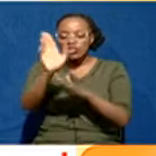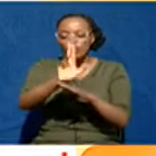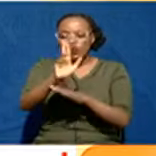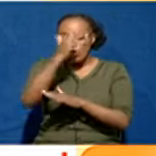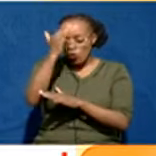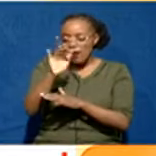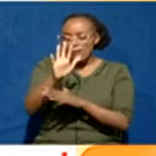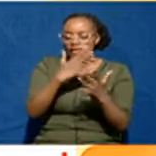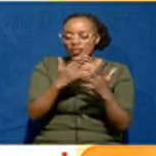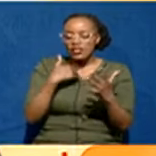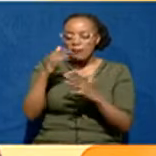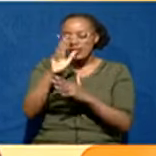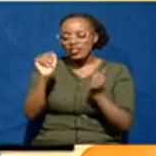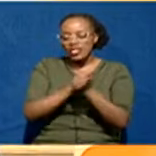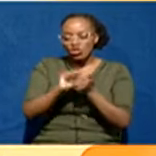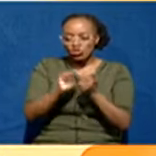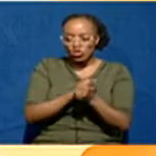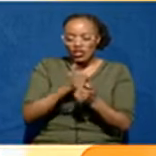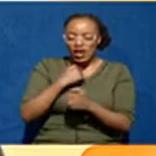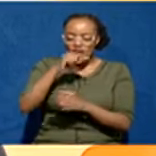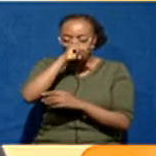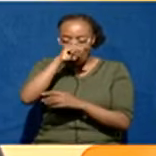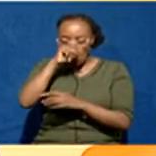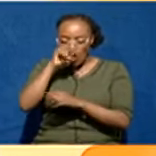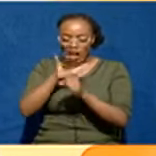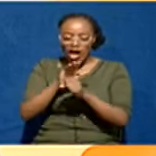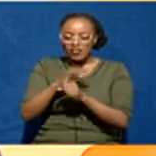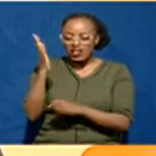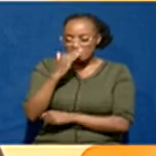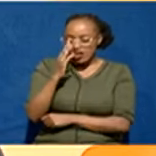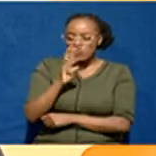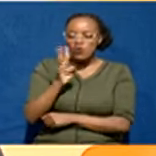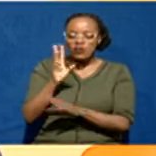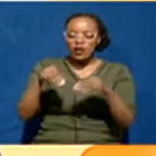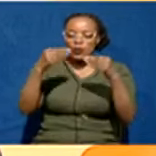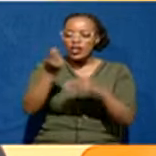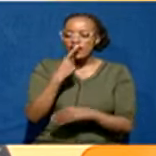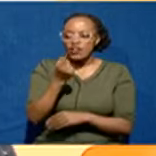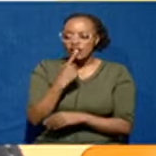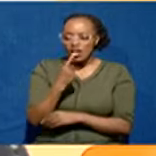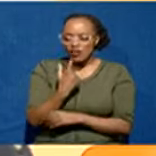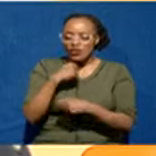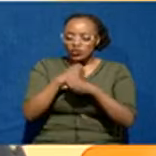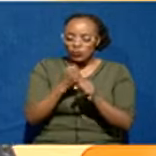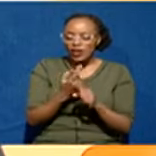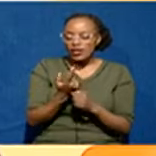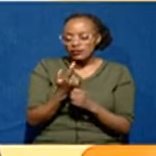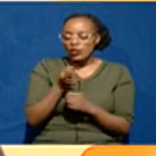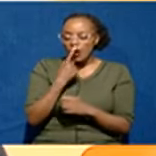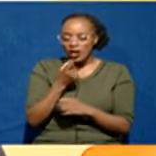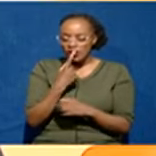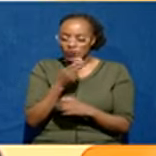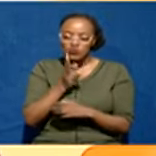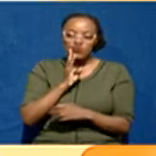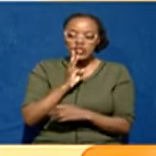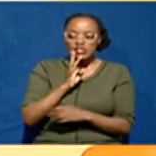vitu zao zimebebwa. Kuna maji mingi, kutakuwa na mbu. Maji ni chafu, kwa hivyo tunawapelea dawa za kutengeneza maji, tuambia sabuni. Wengine